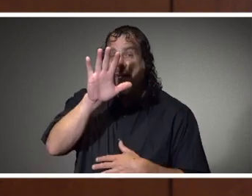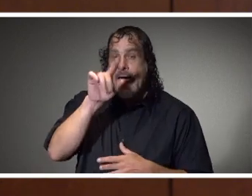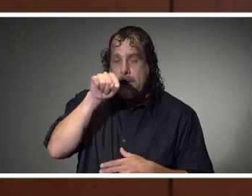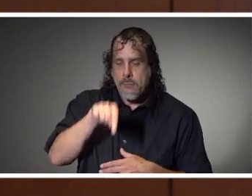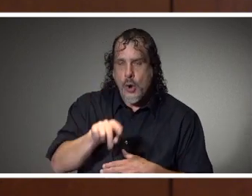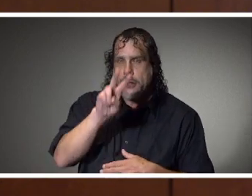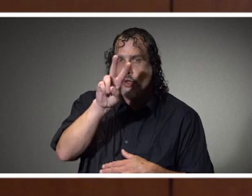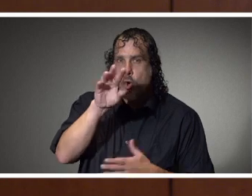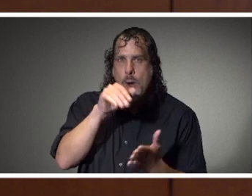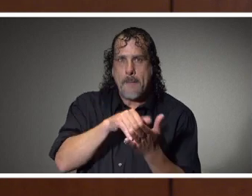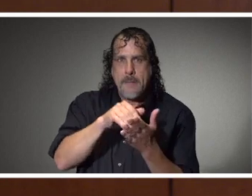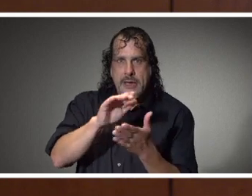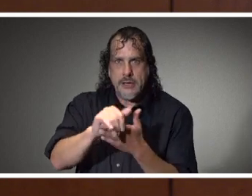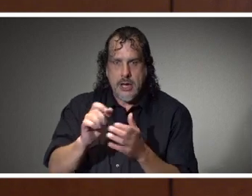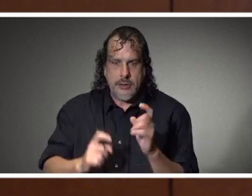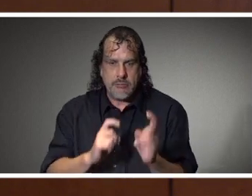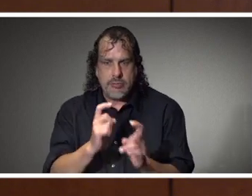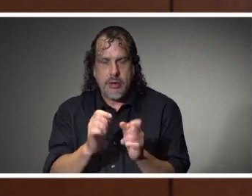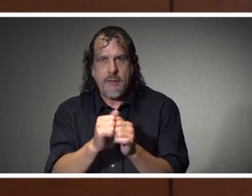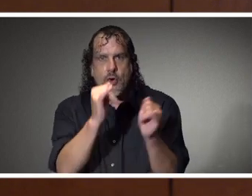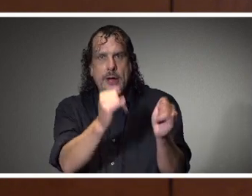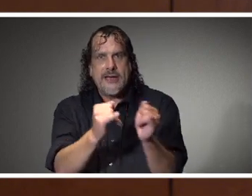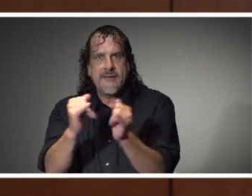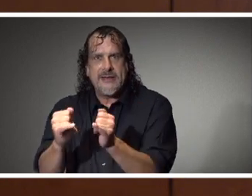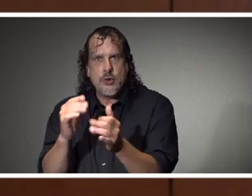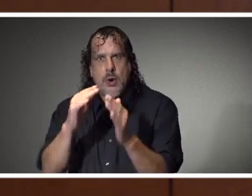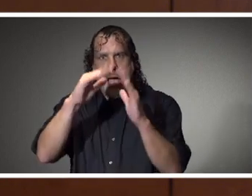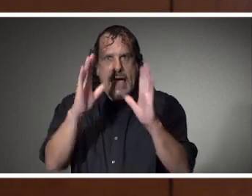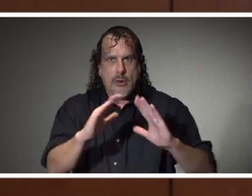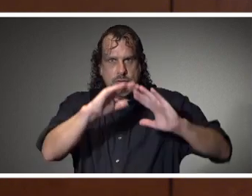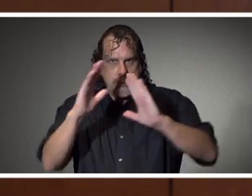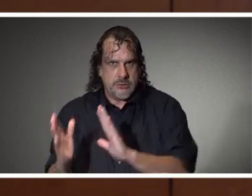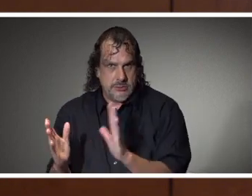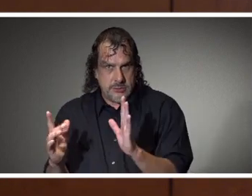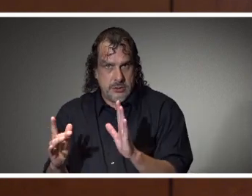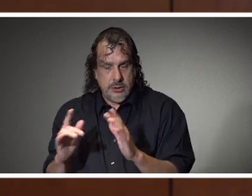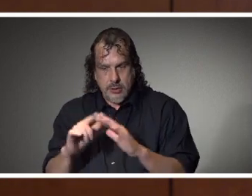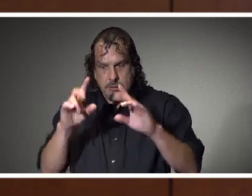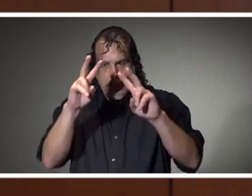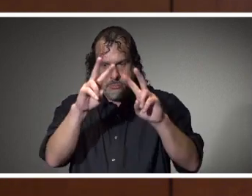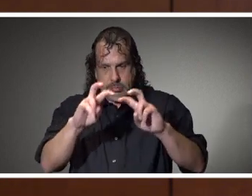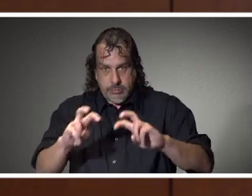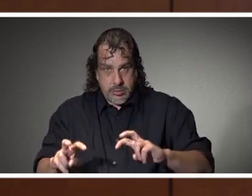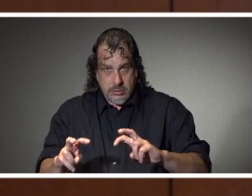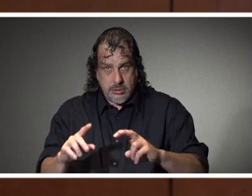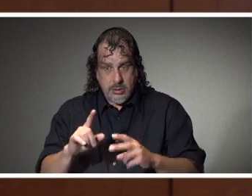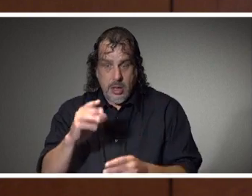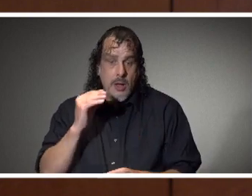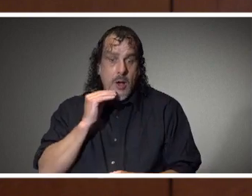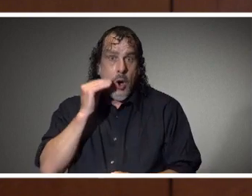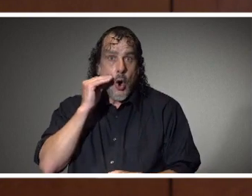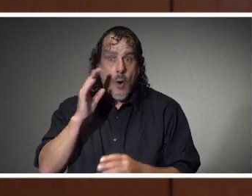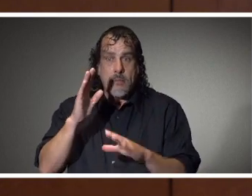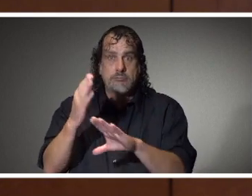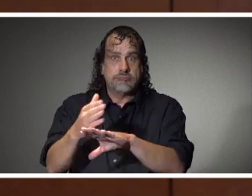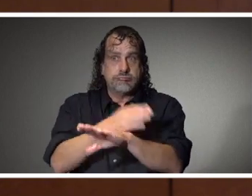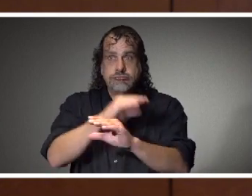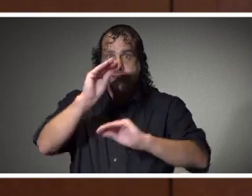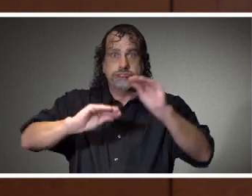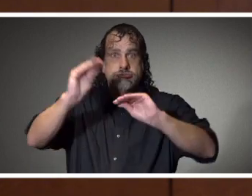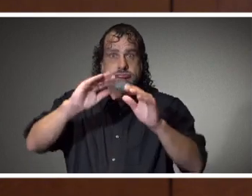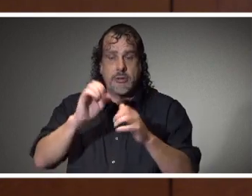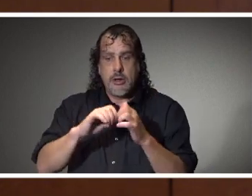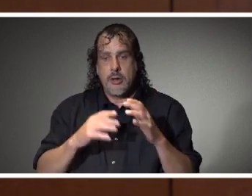that we've put out in the individual and households program. So when you break that down, if you look at the area of home repair, rental